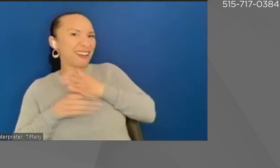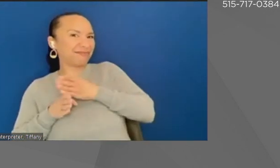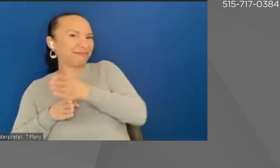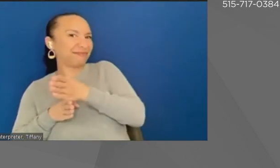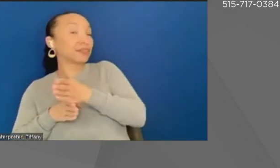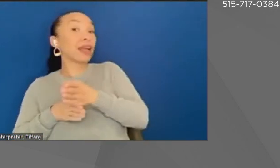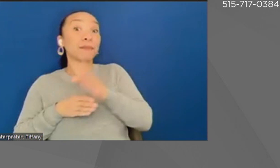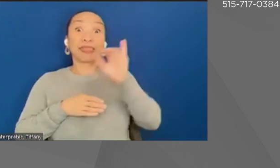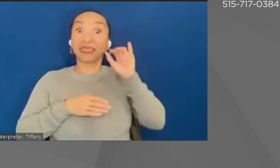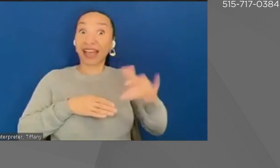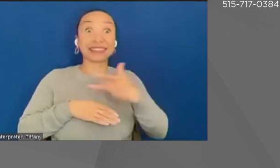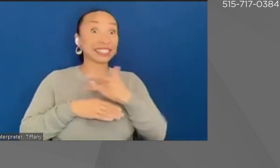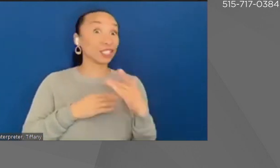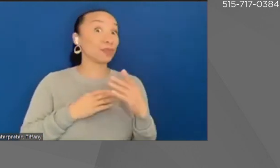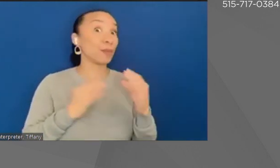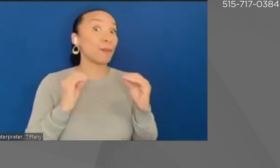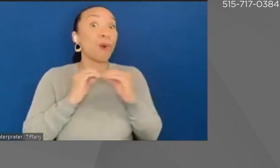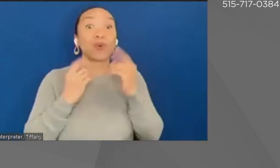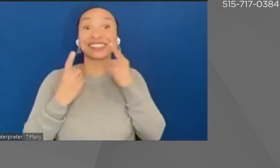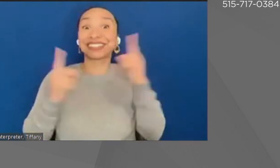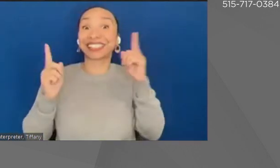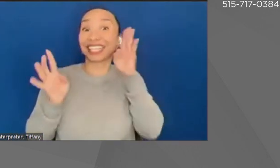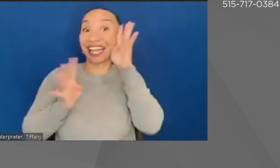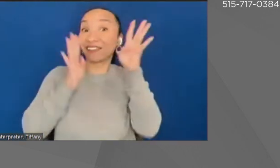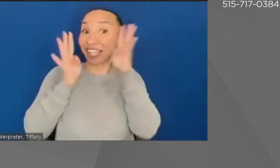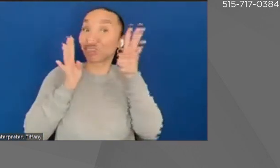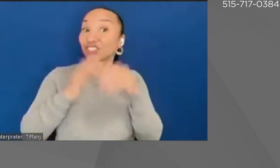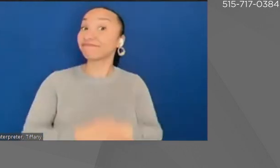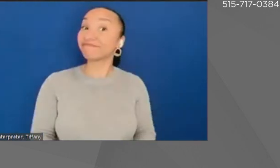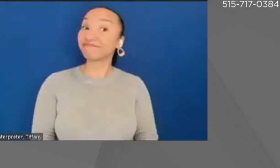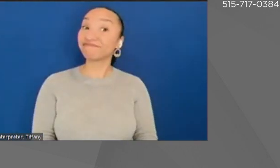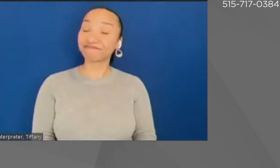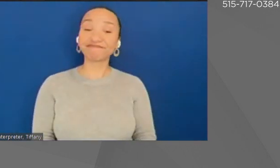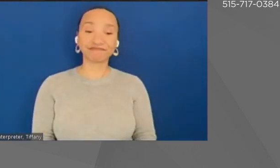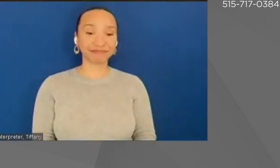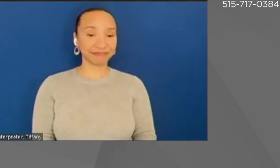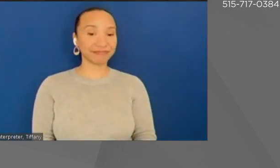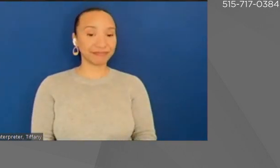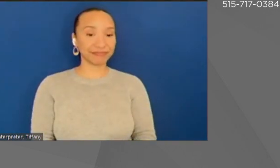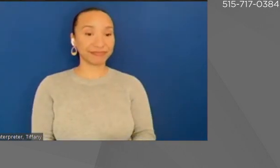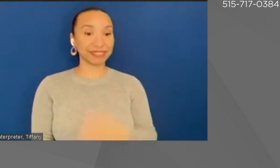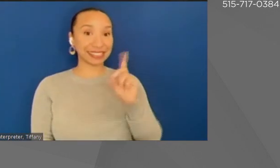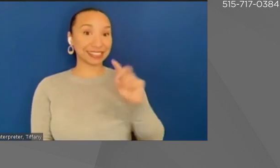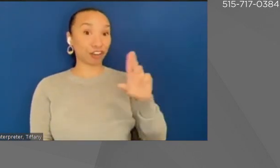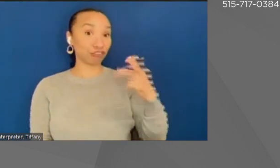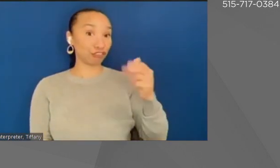and innovation comes, and I think where we need to be headed. Thank you. Dr. Harnack?